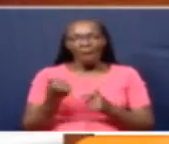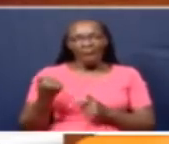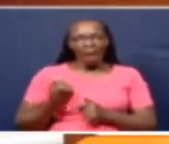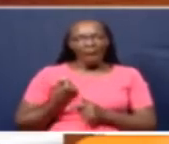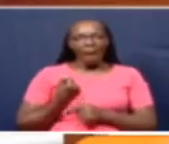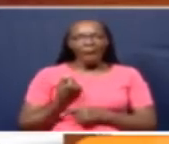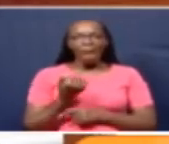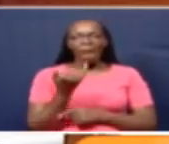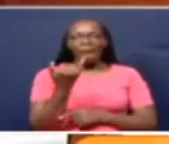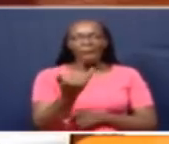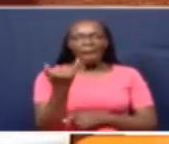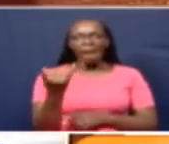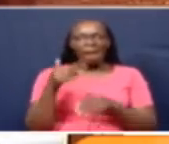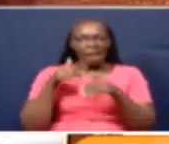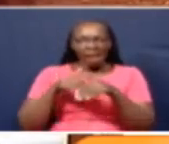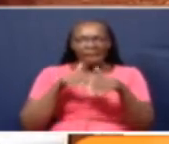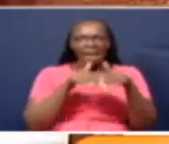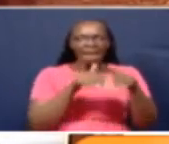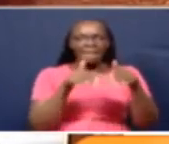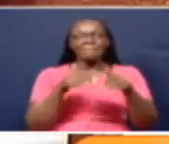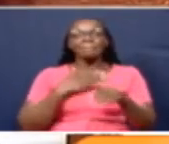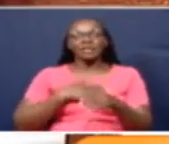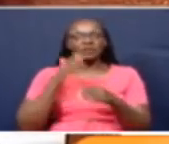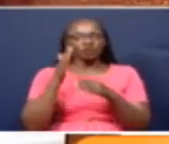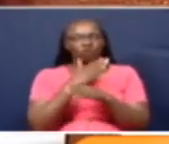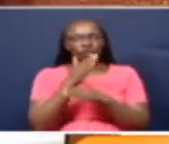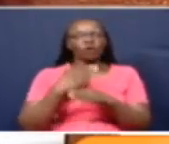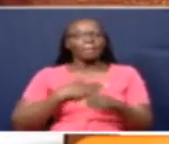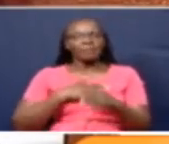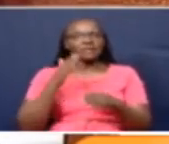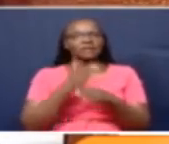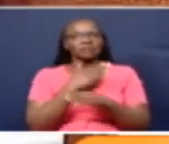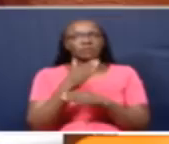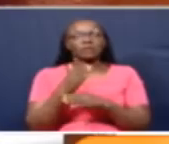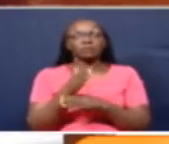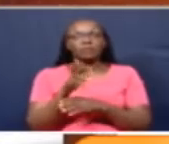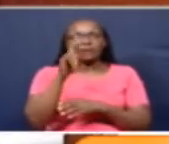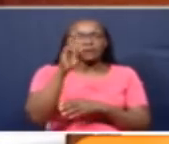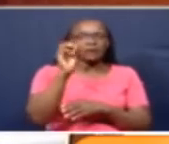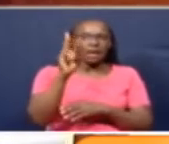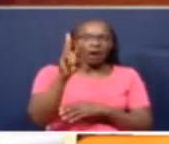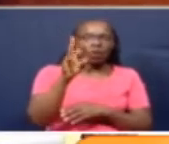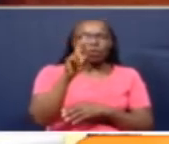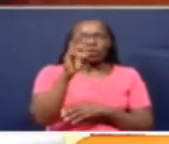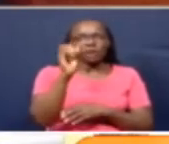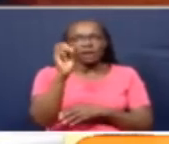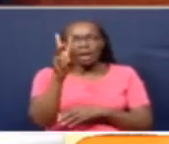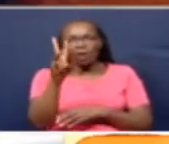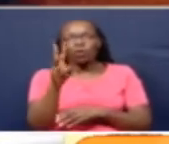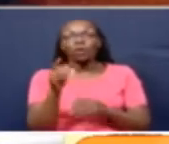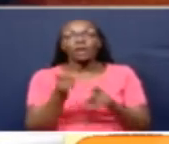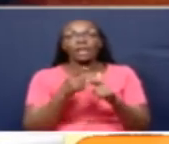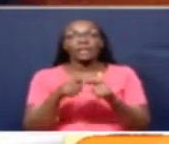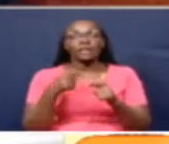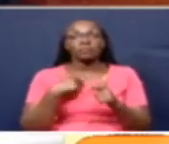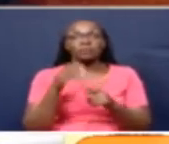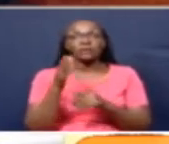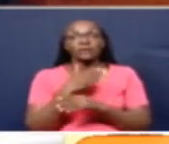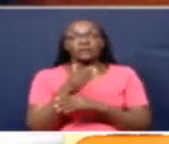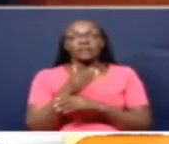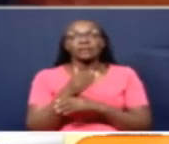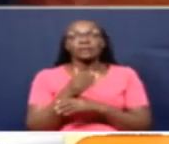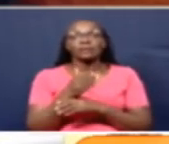boy, Sal, play. Piga ile nyimbo bana. Ile awarau, awarau. I'd do a song called Lapake, lapake,